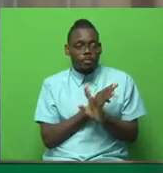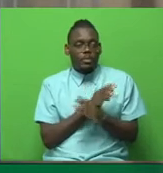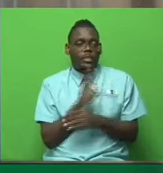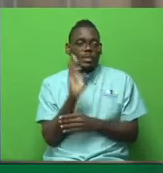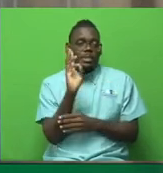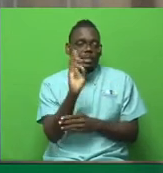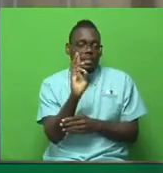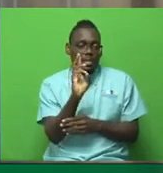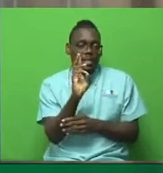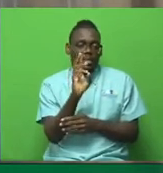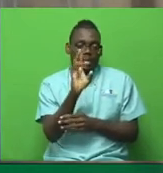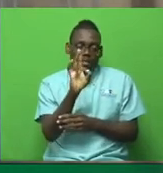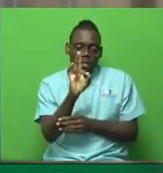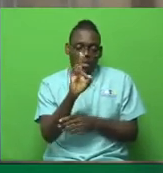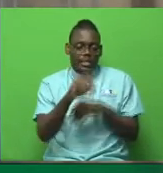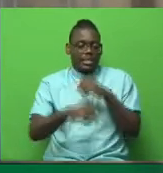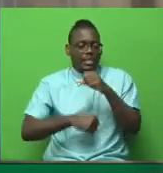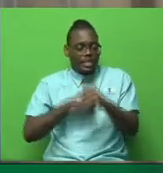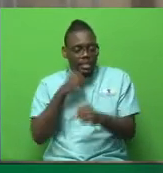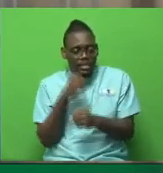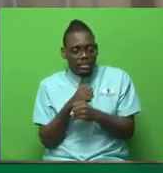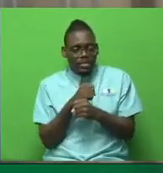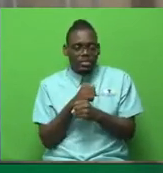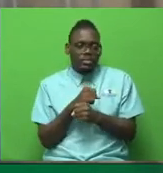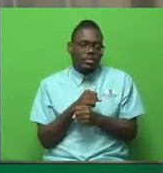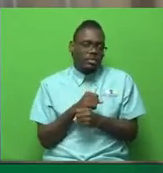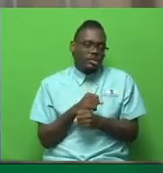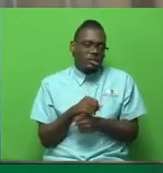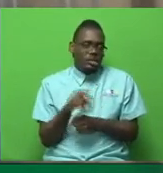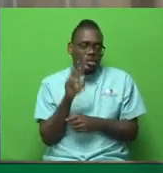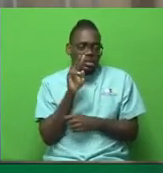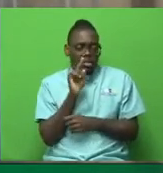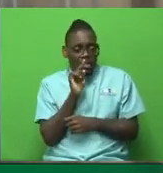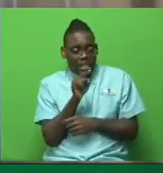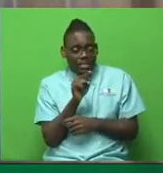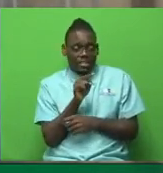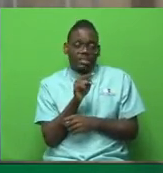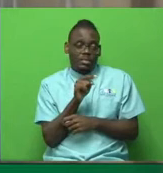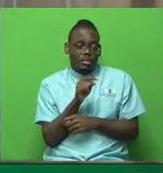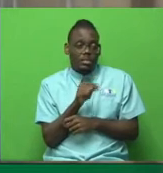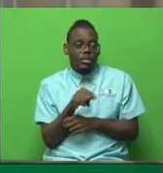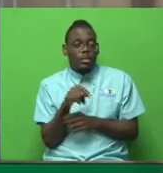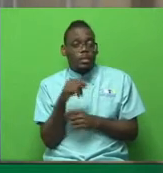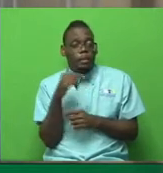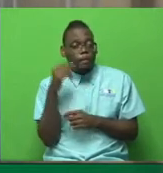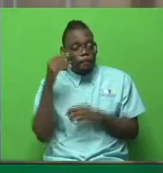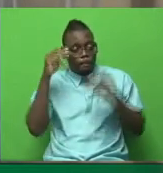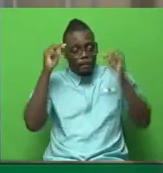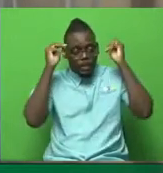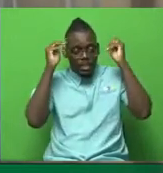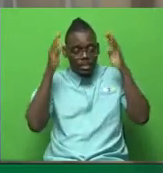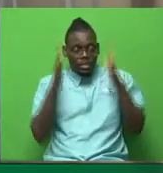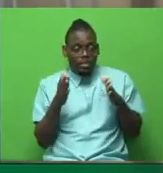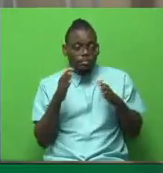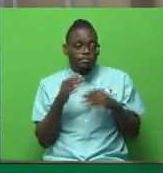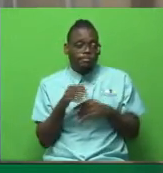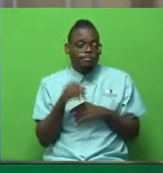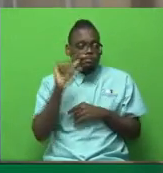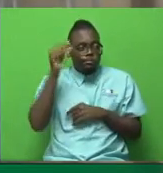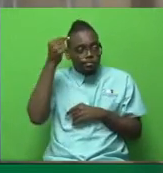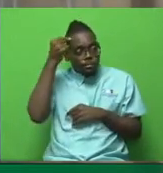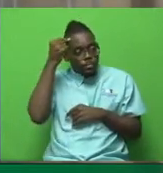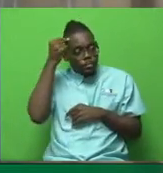and a half times higher than that not 30 billion this Minister and this government has been responsible for borrowing